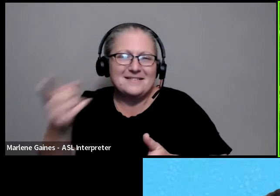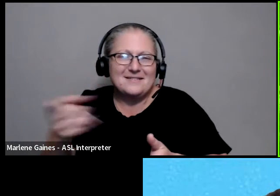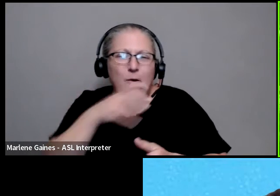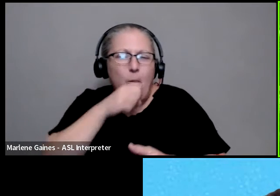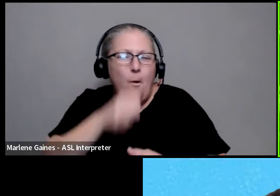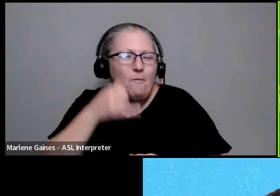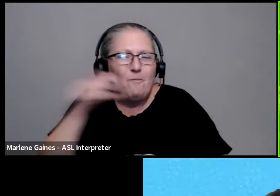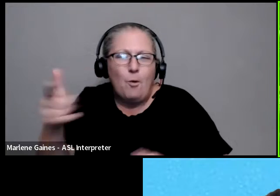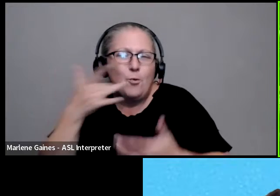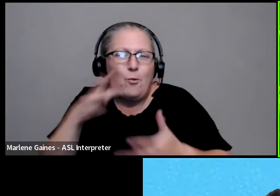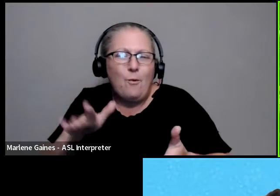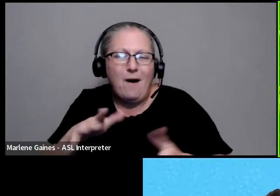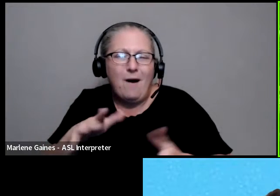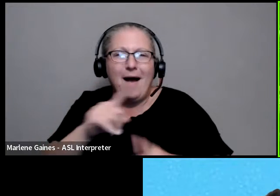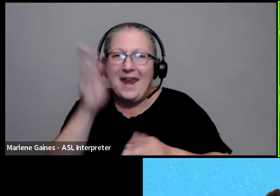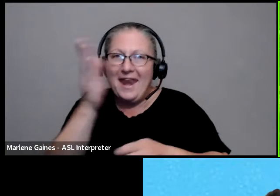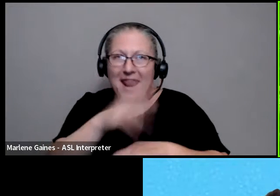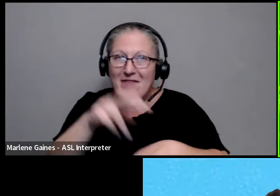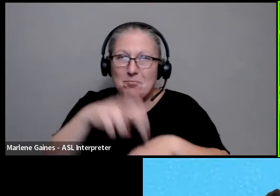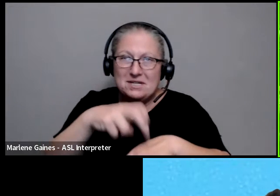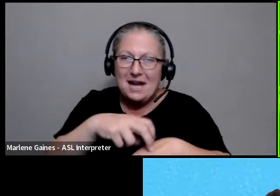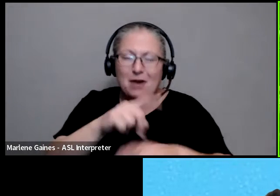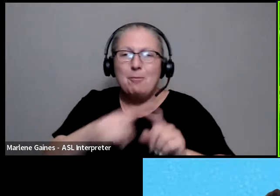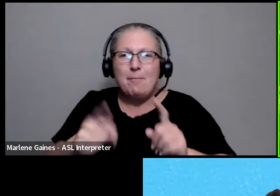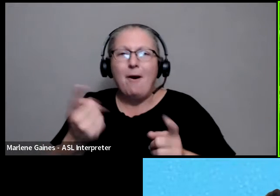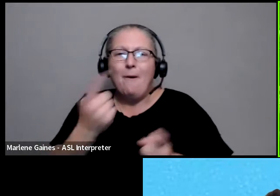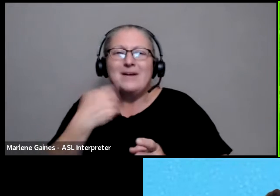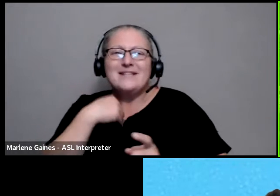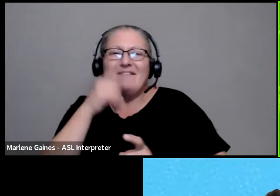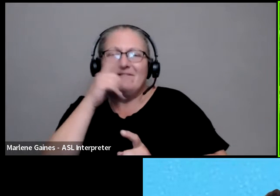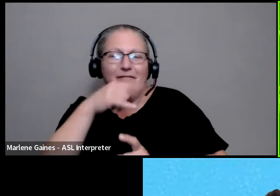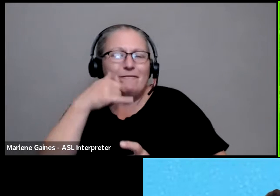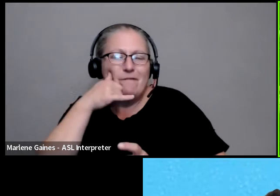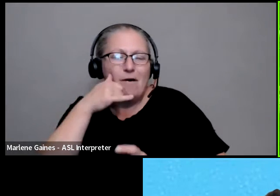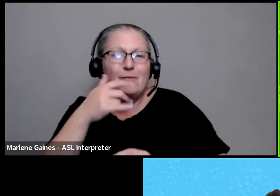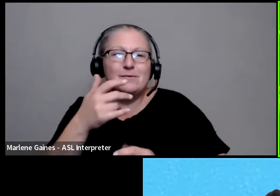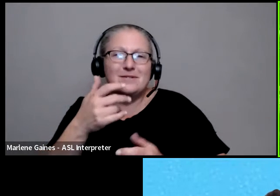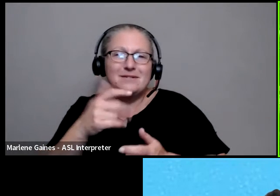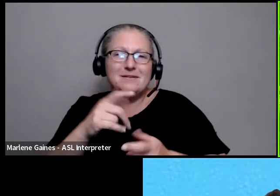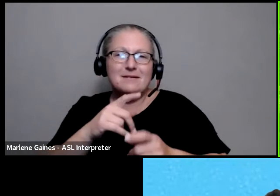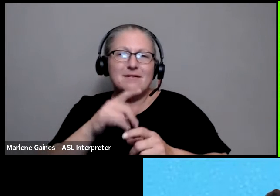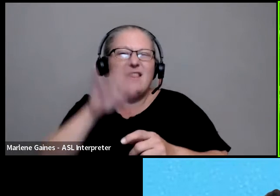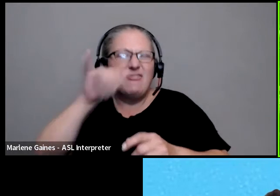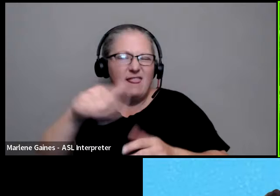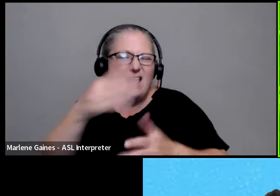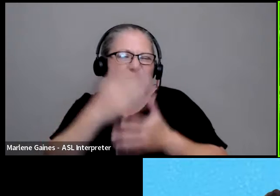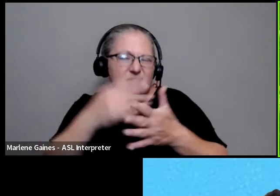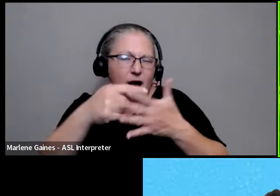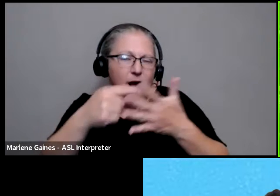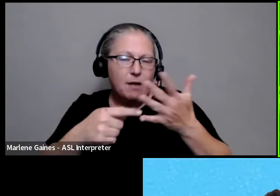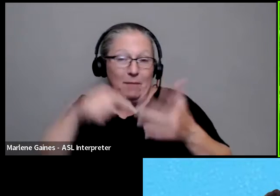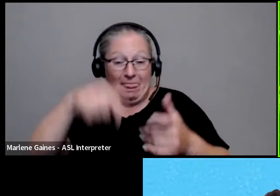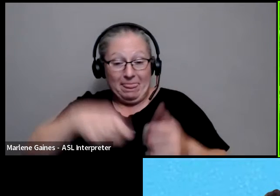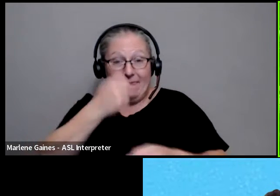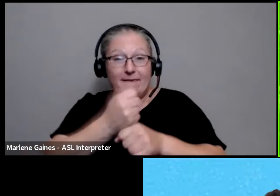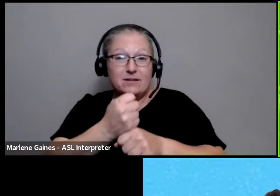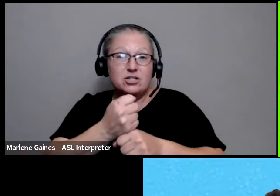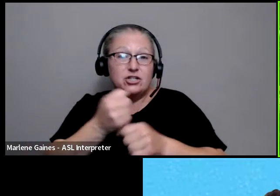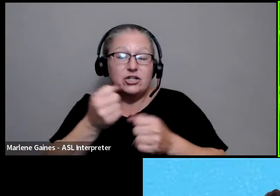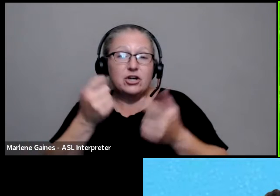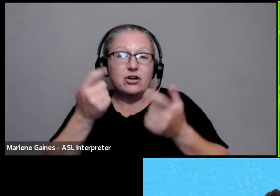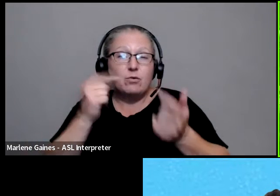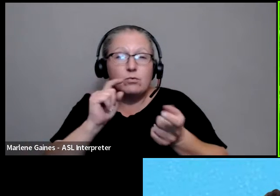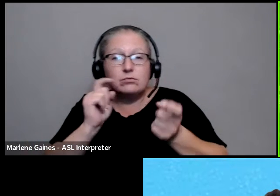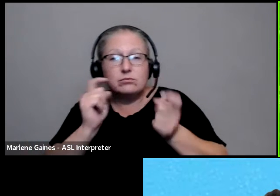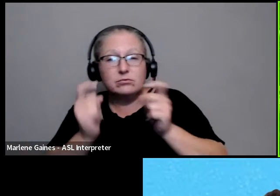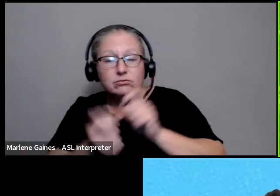phones. And so, but those are some of the factors. And so this year, kind of where we're evolving a little